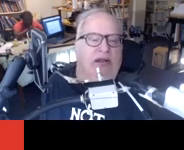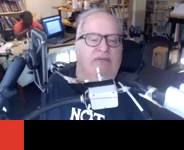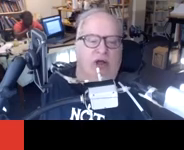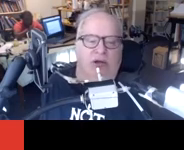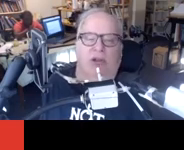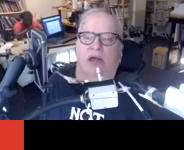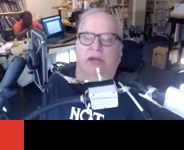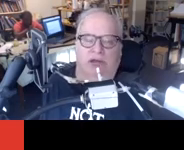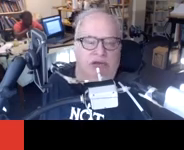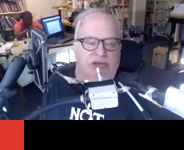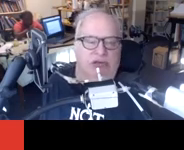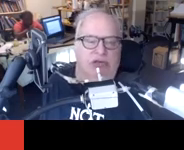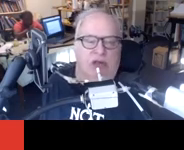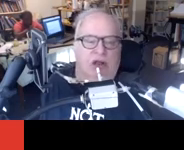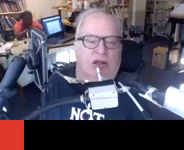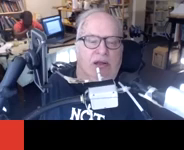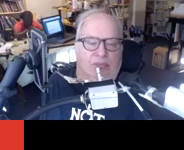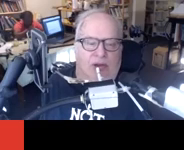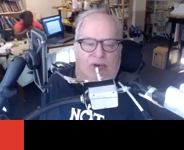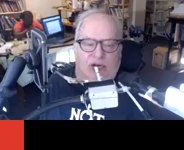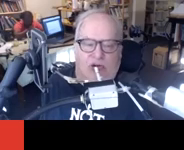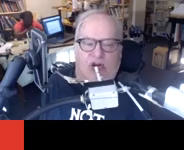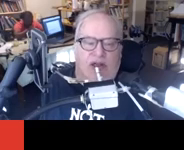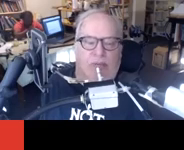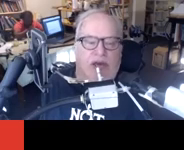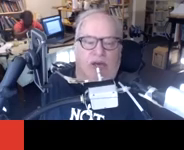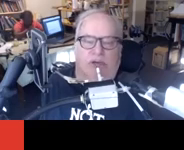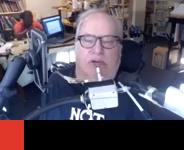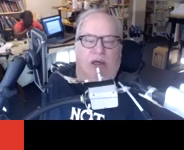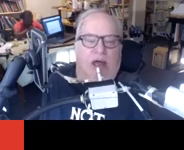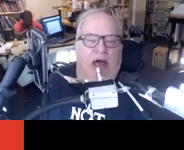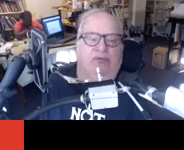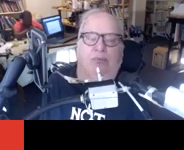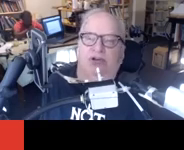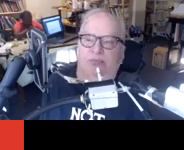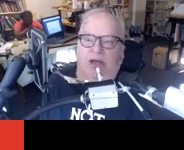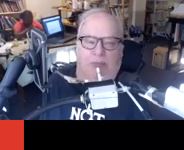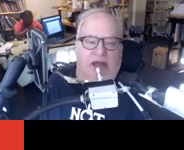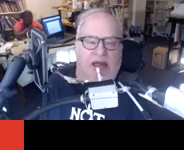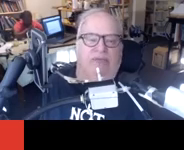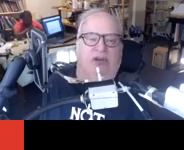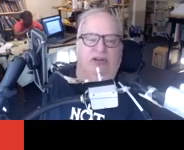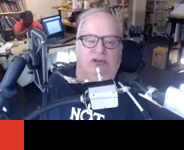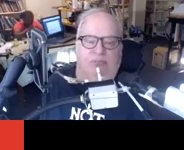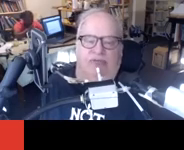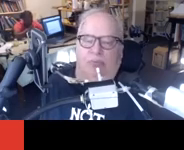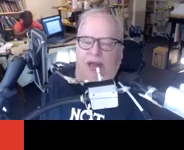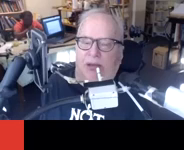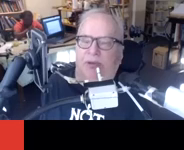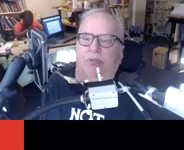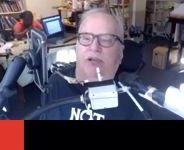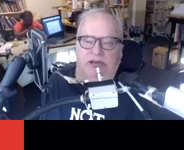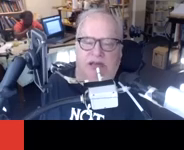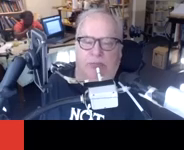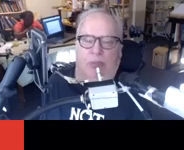likely to have underlying conditions like blood pressure and diabetes. After pushback by advocates for